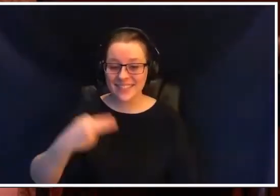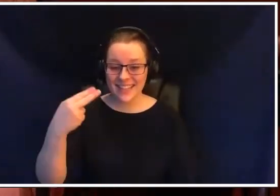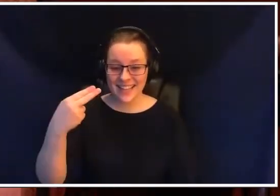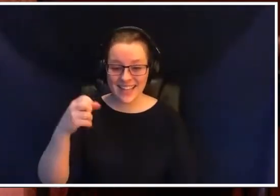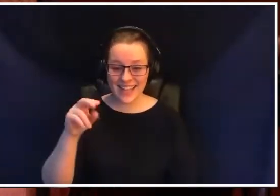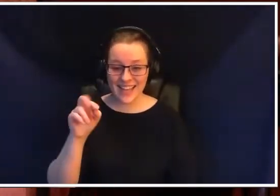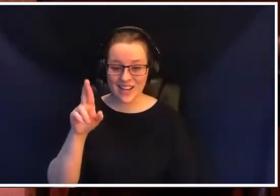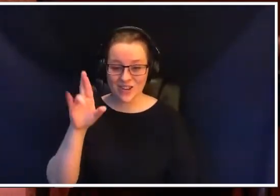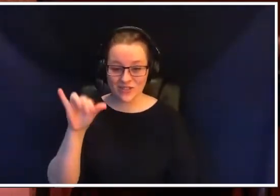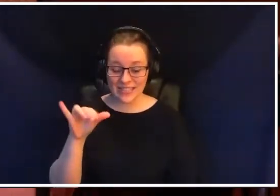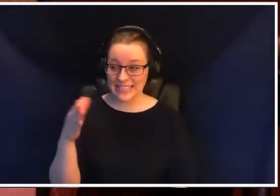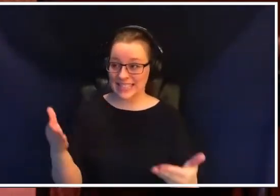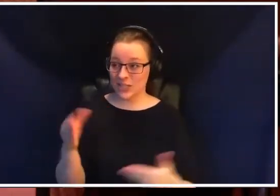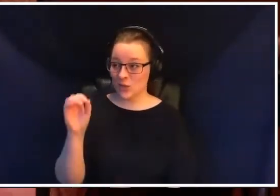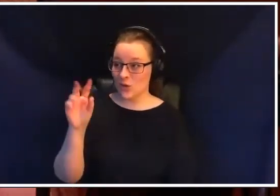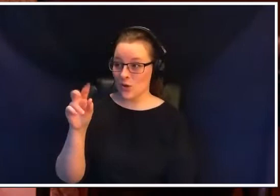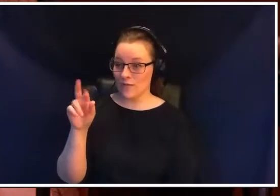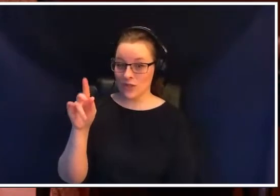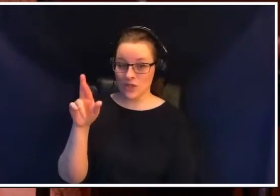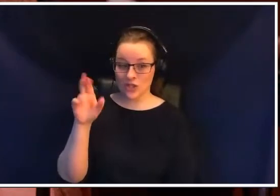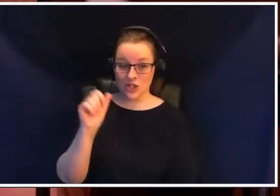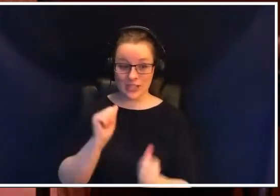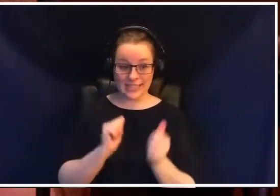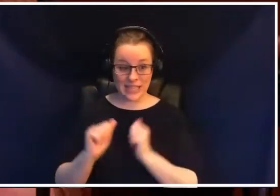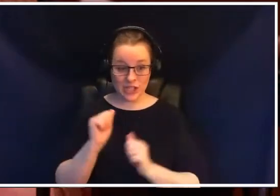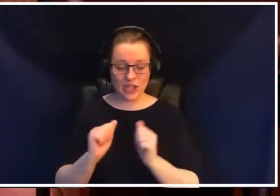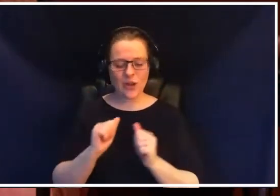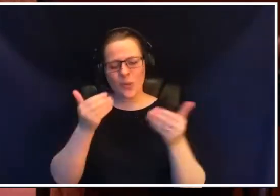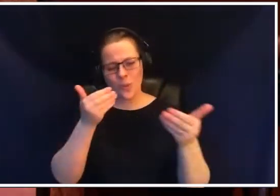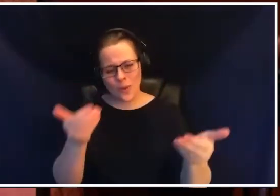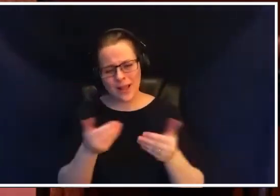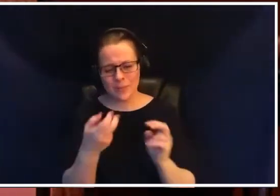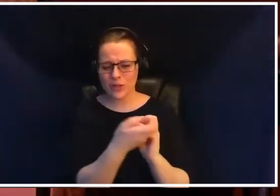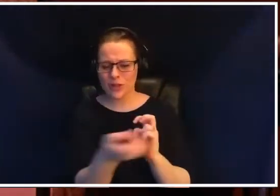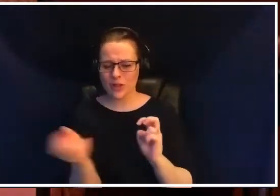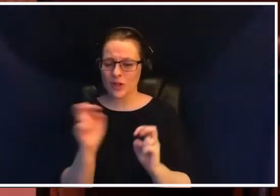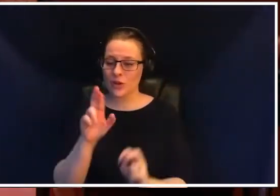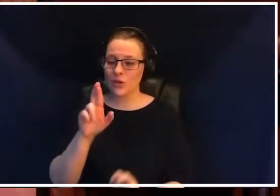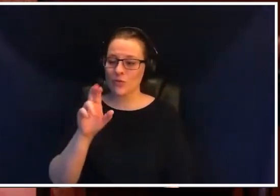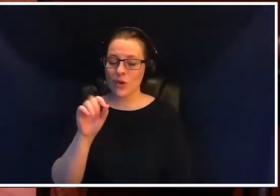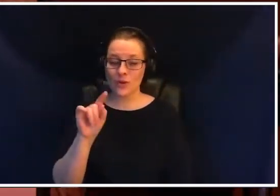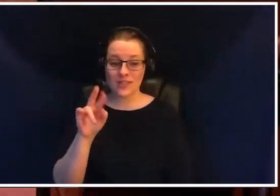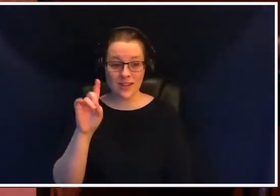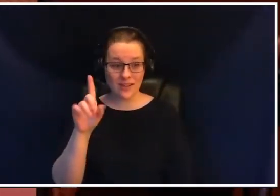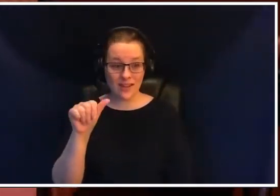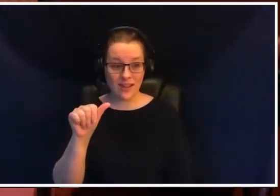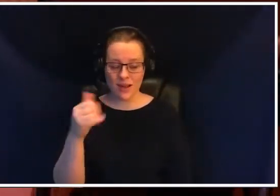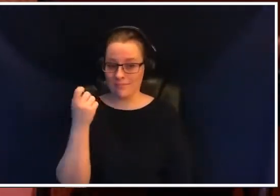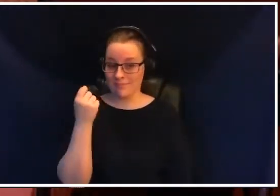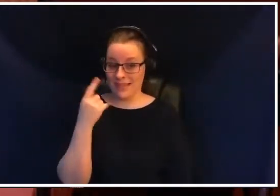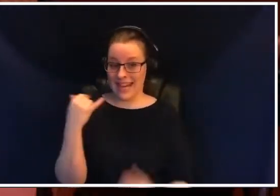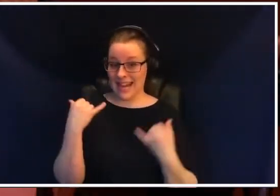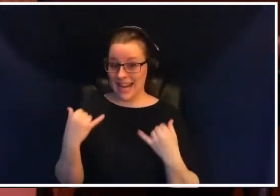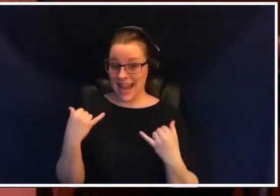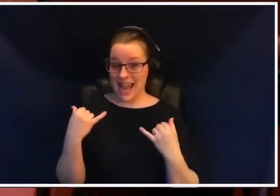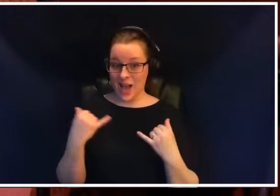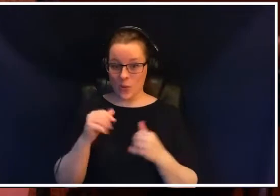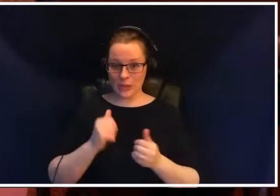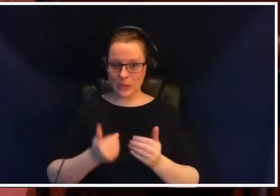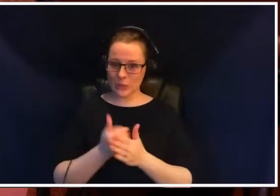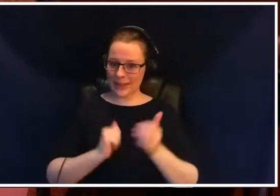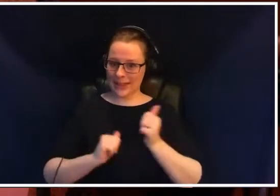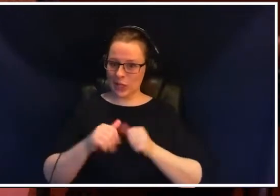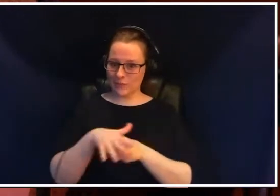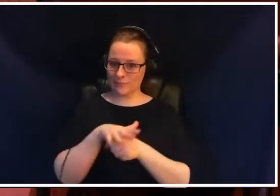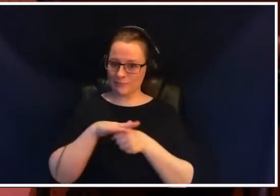and on behalf of Overture, I would like to welcome you all to the Rotunda today in Promenade Hall. Thank you so much for joining us today. I'd like